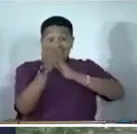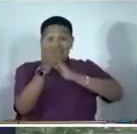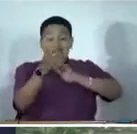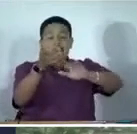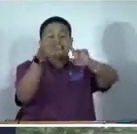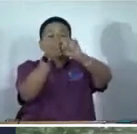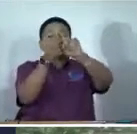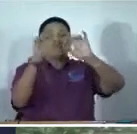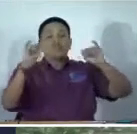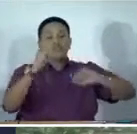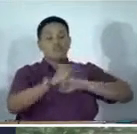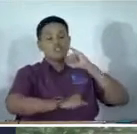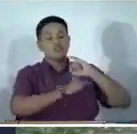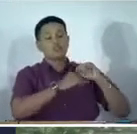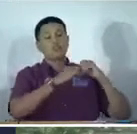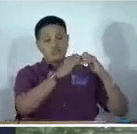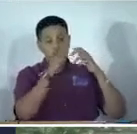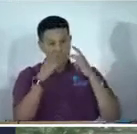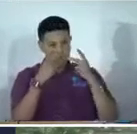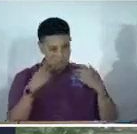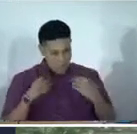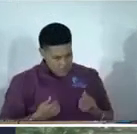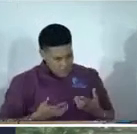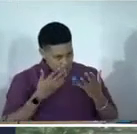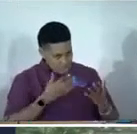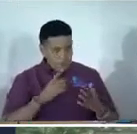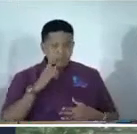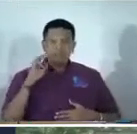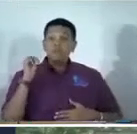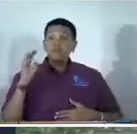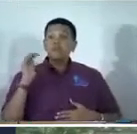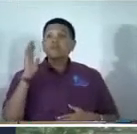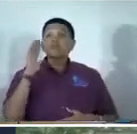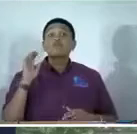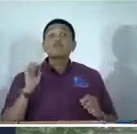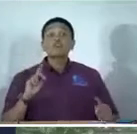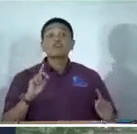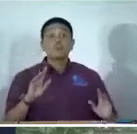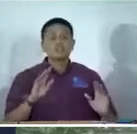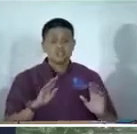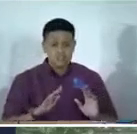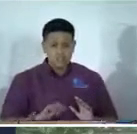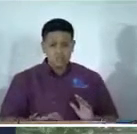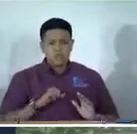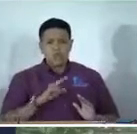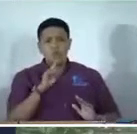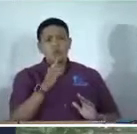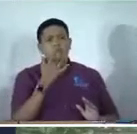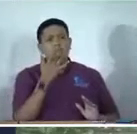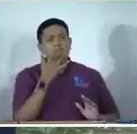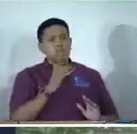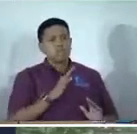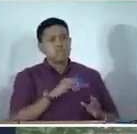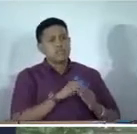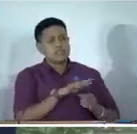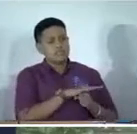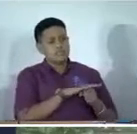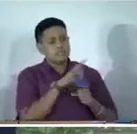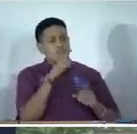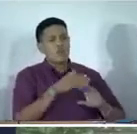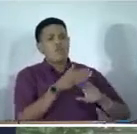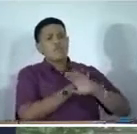that institution and public health. Cornwall will restore its pride as one of the finest Type A facilities in the region. The upgrade will